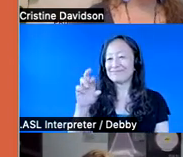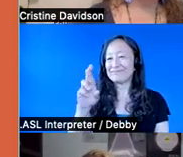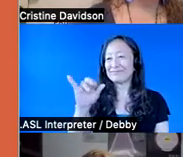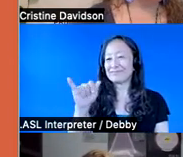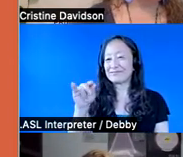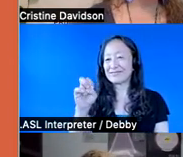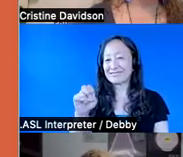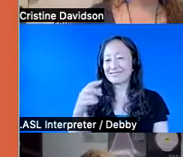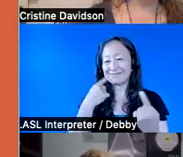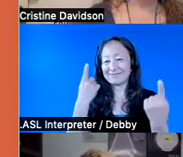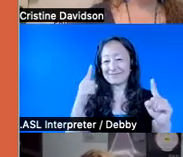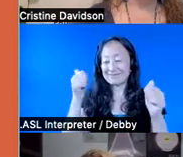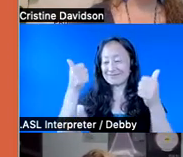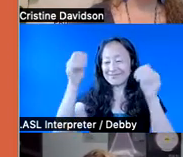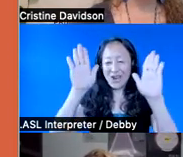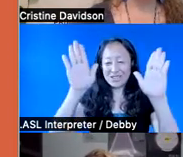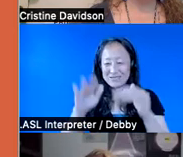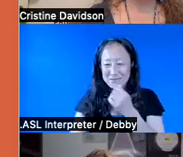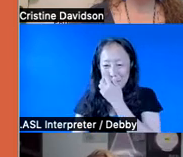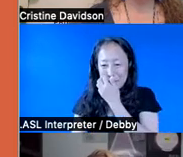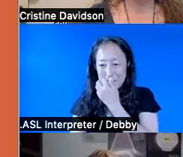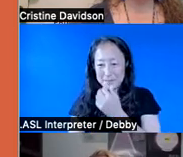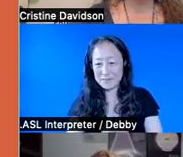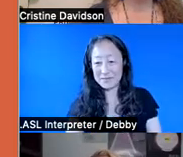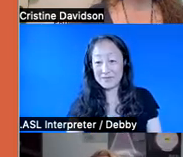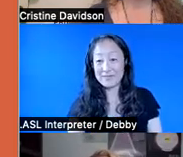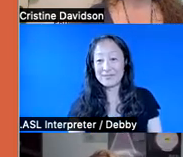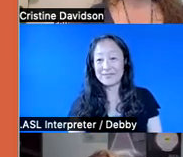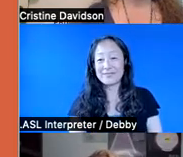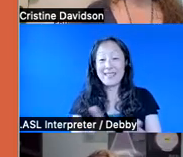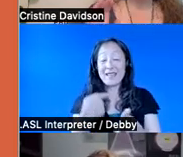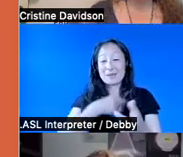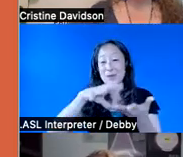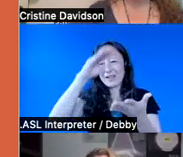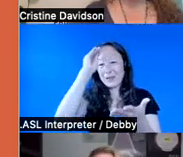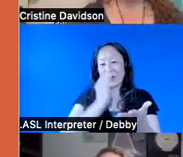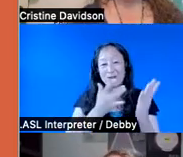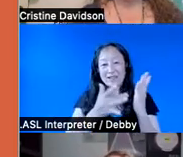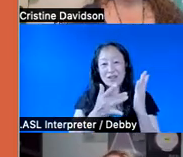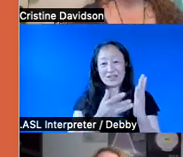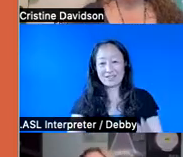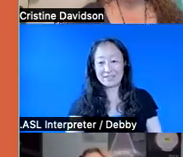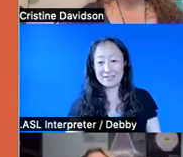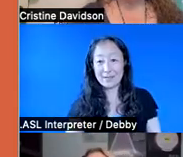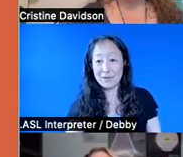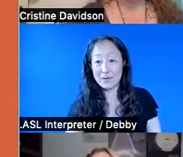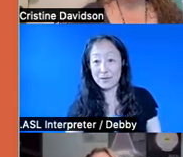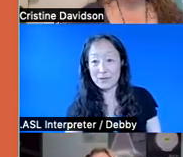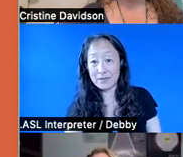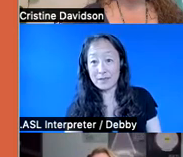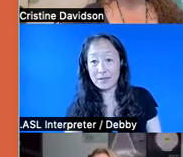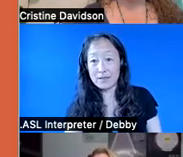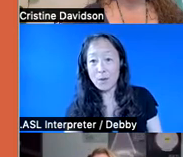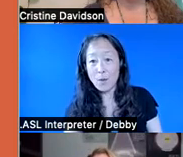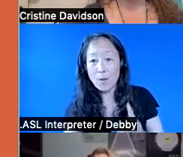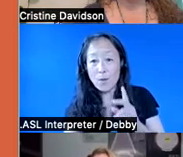There we go. Awesome. As we learn our technology. So let me see if it's in the next